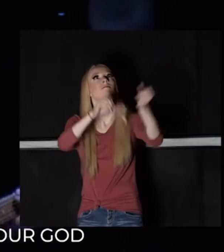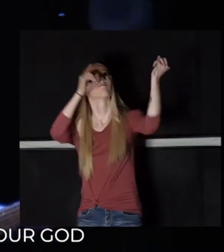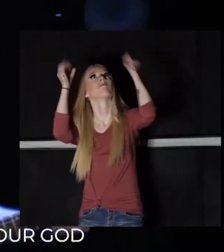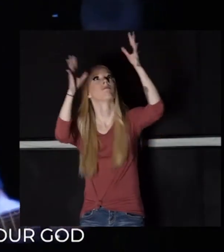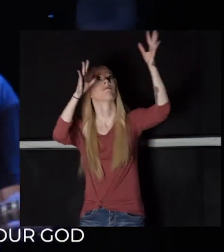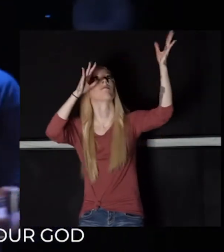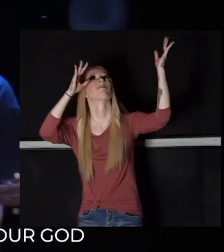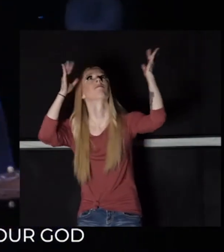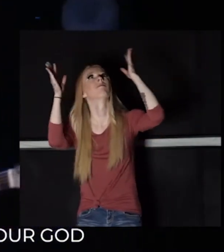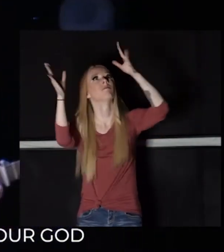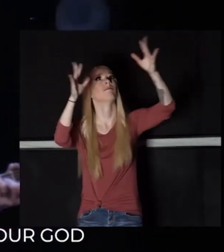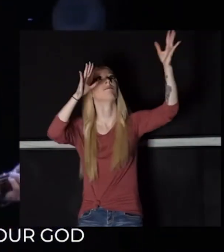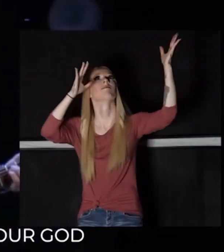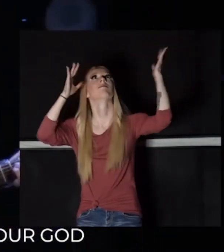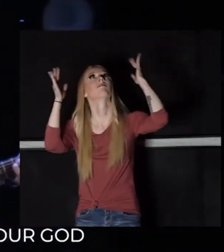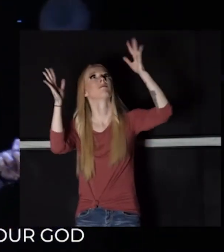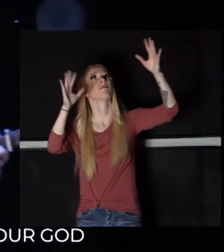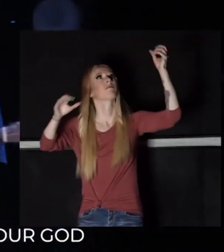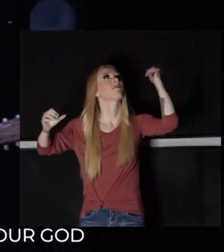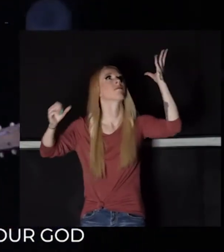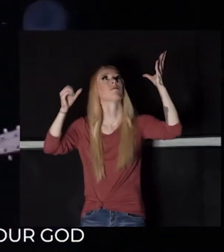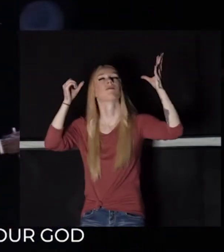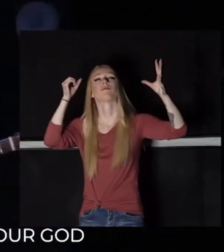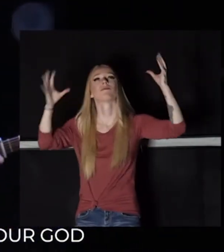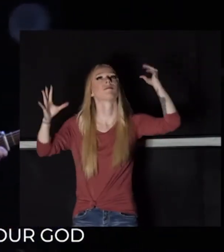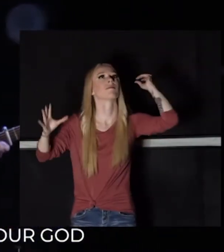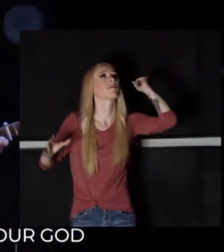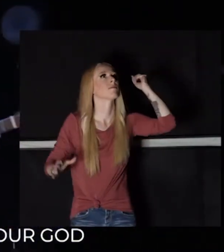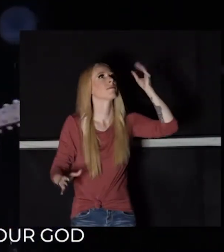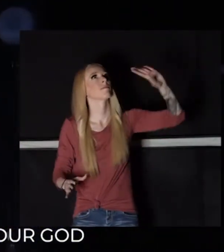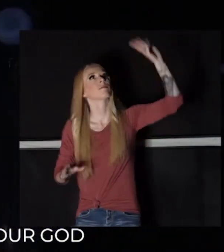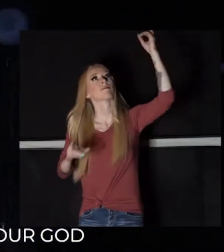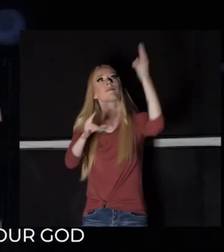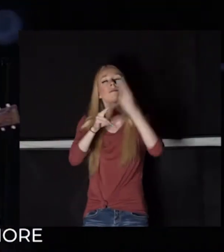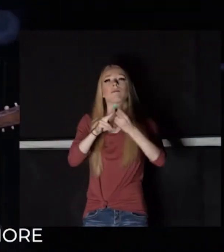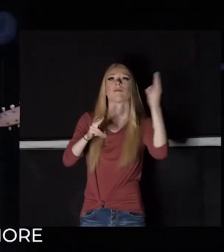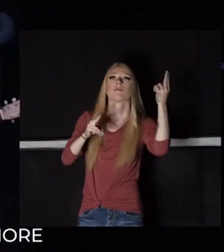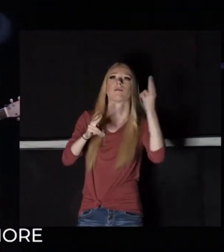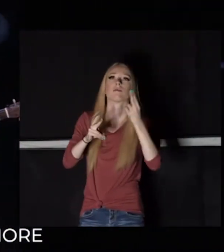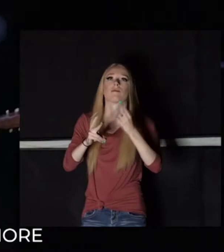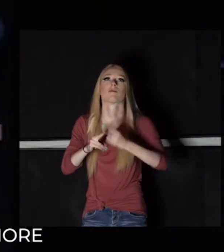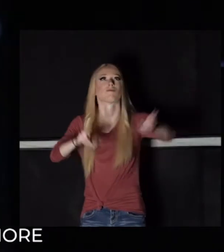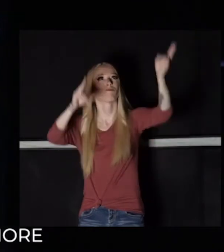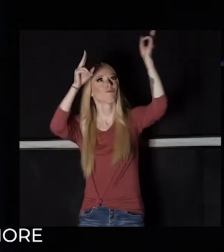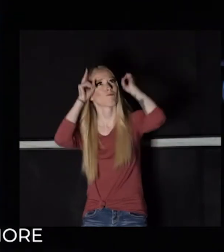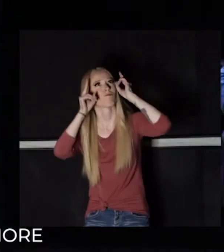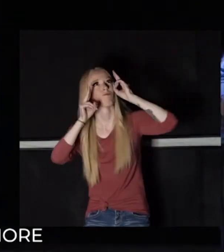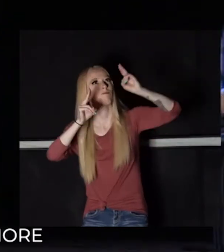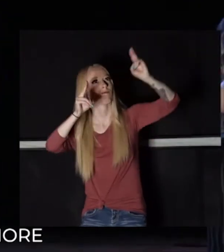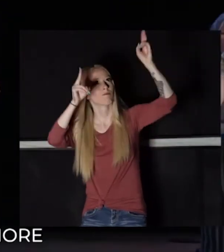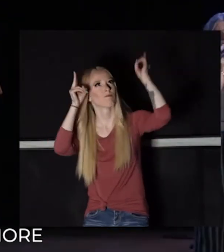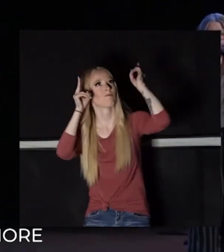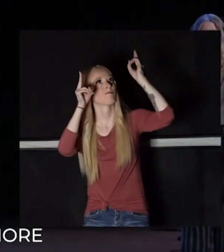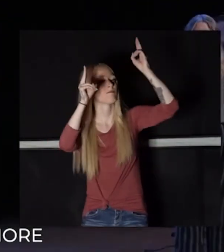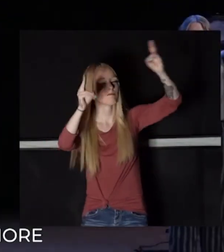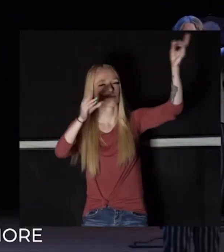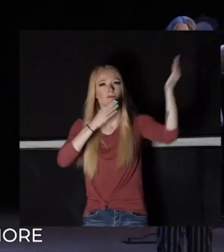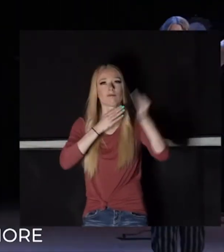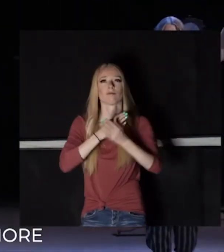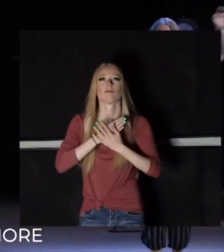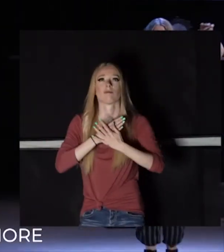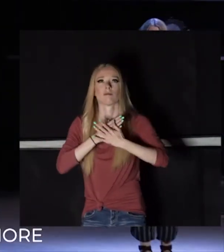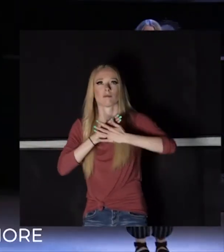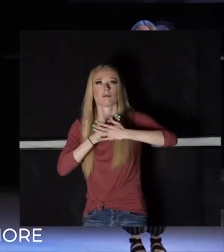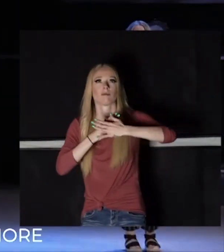the name of the Lord. Oh, we praise his name. Praise his